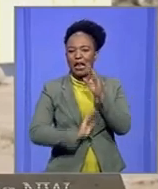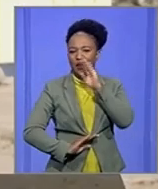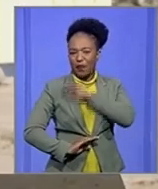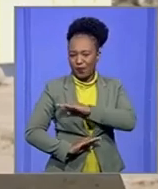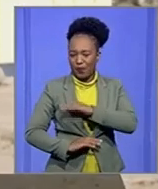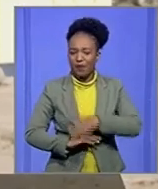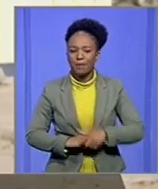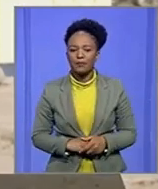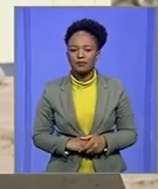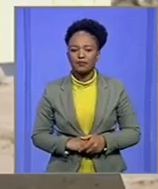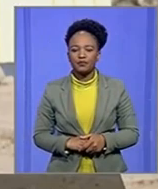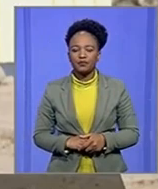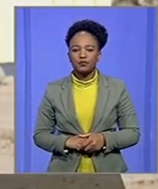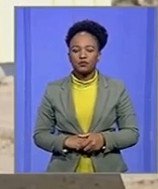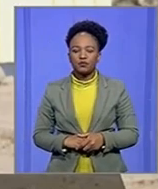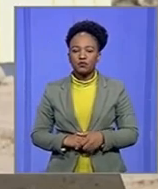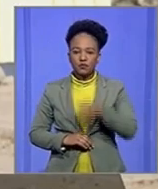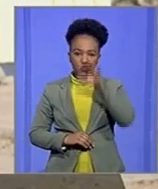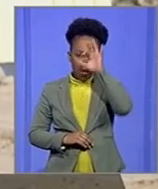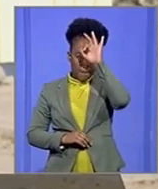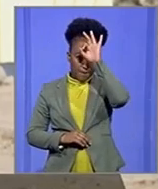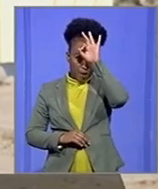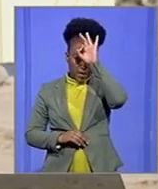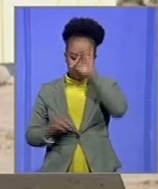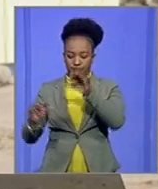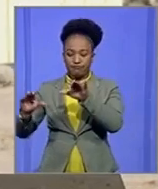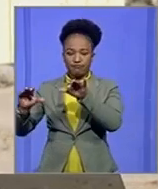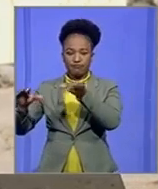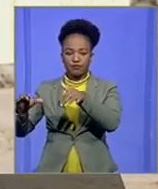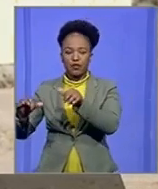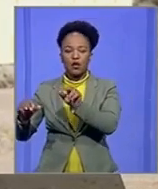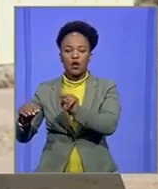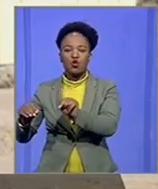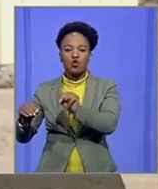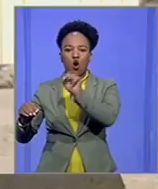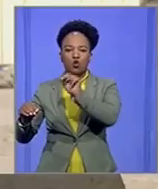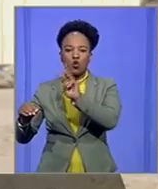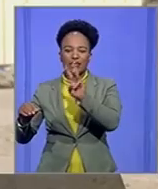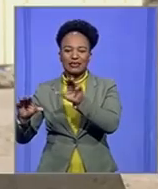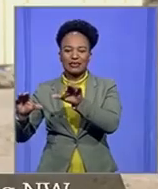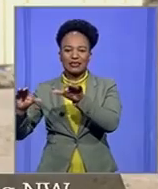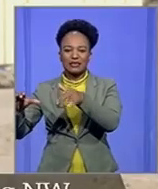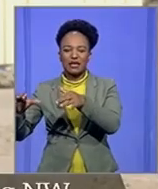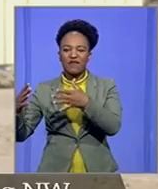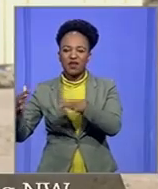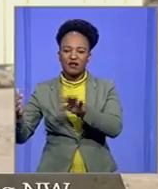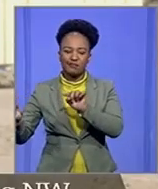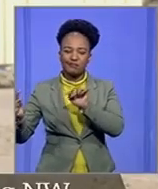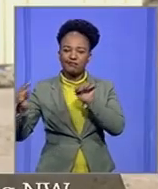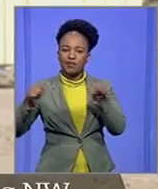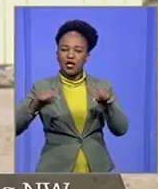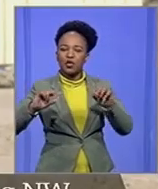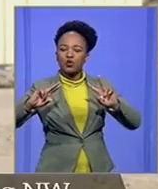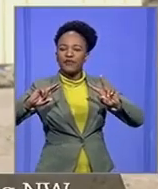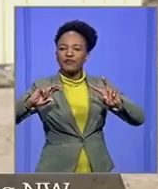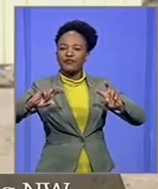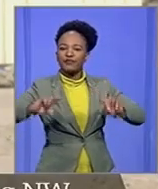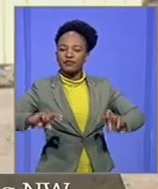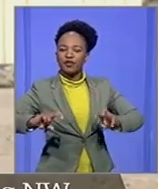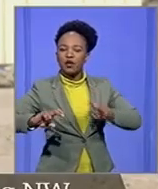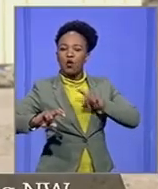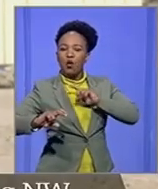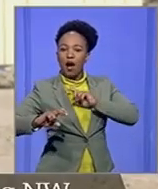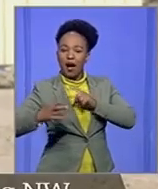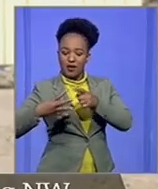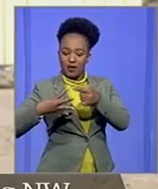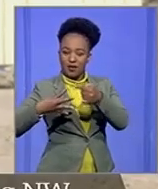Mapodisi mo provinseng ya North West ba tsweleditse dipatlisiso morago ga fitlhela ga ditopo tsa bantlhakela ba le bane ba sesole mongwe ya dishafti tse di sa tlhole